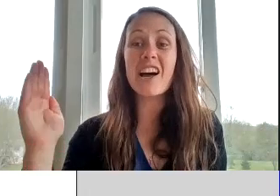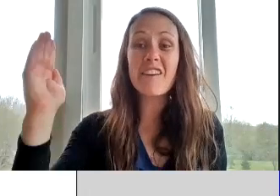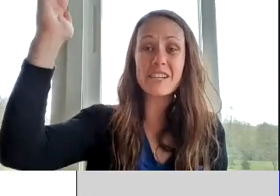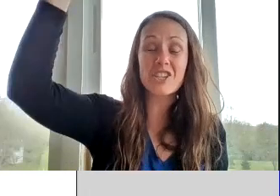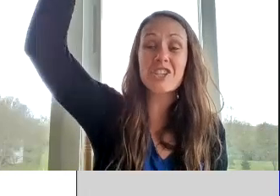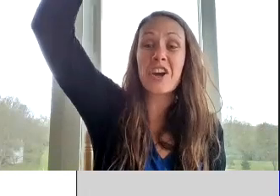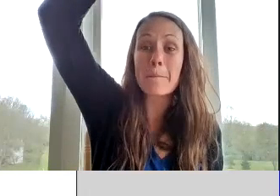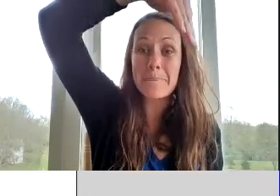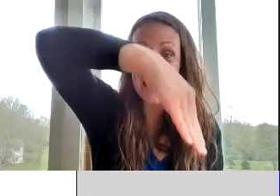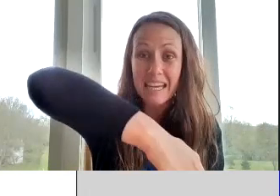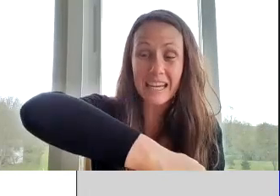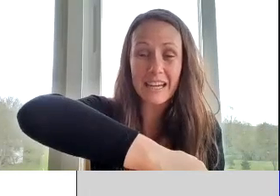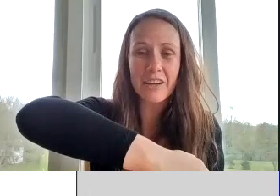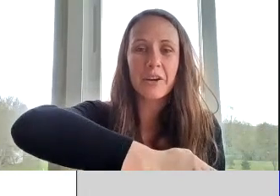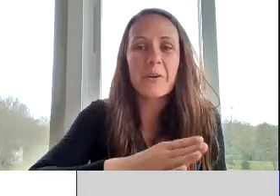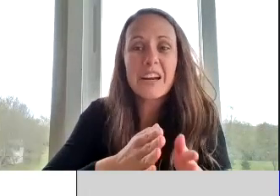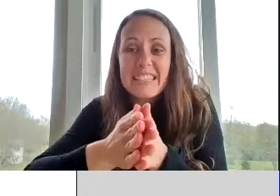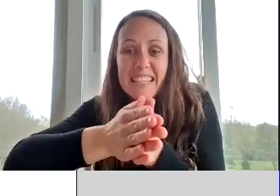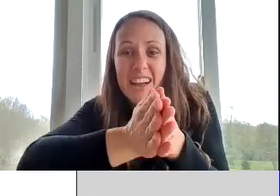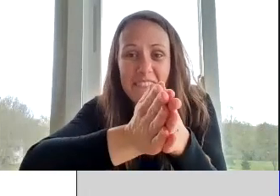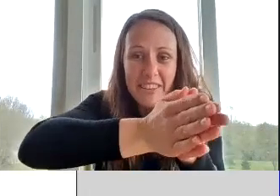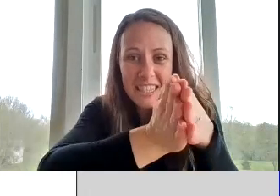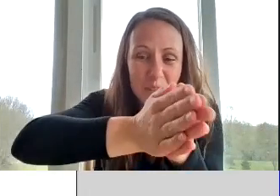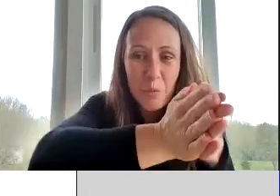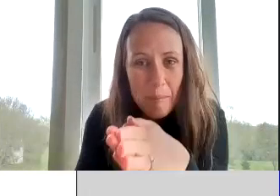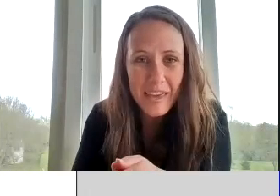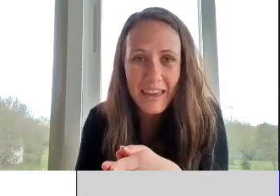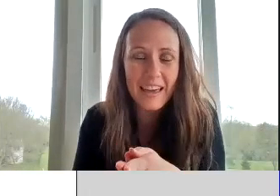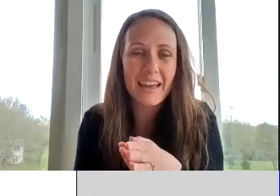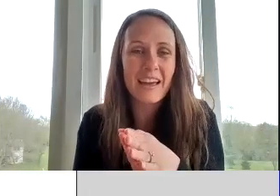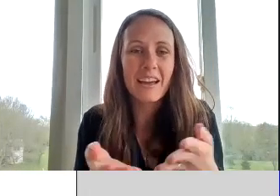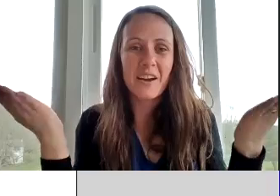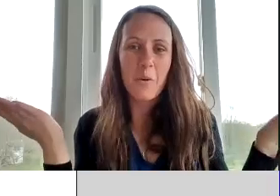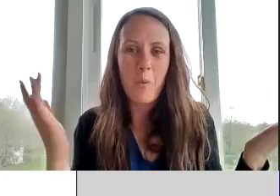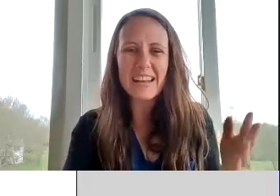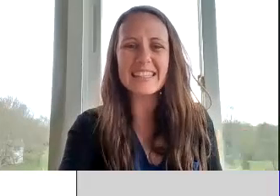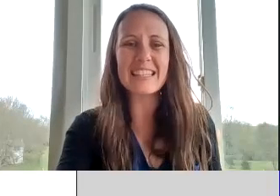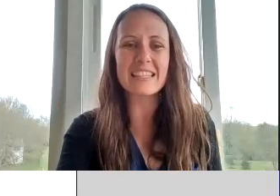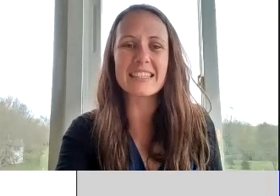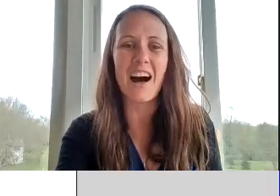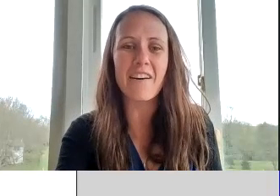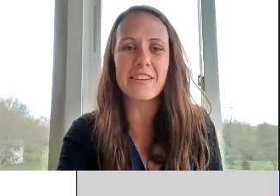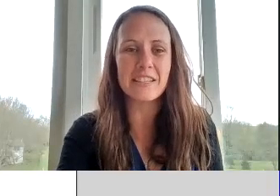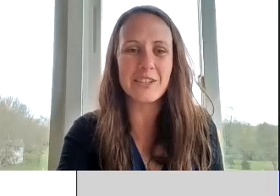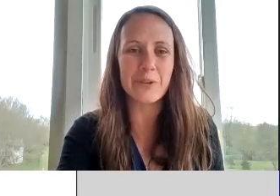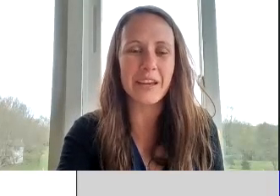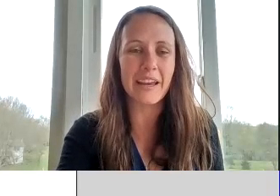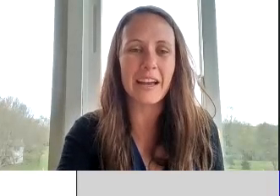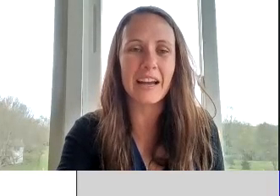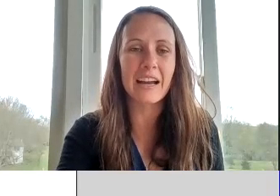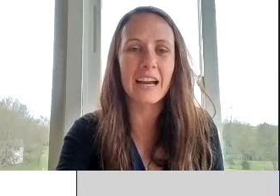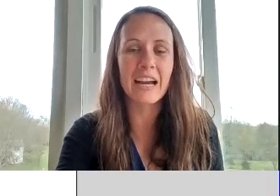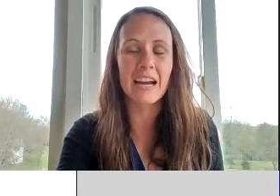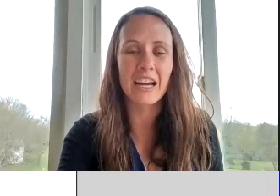Is the dolphin jumping or is the dolphin swimming? What is the dolphin